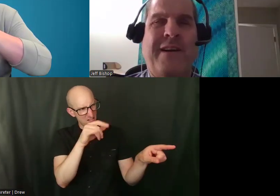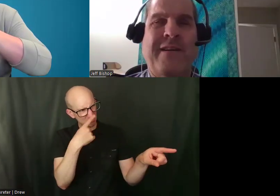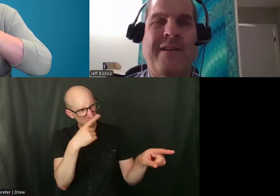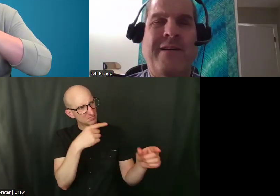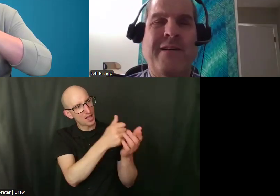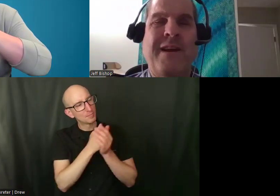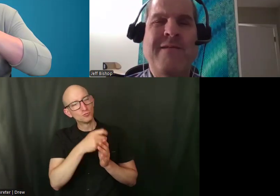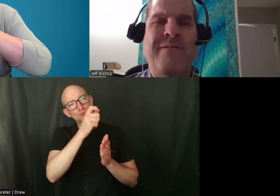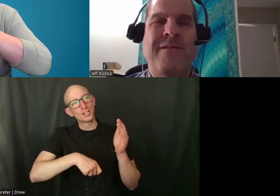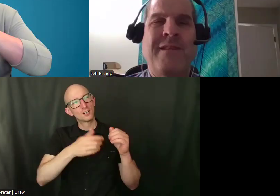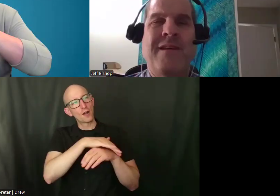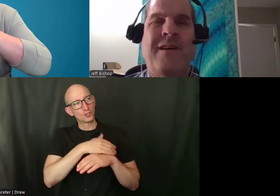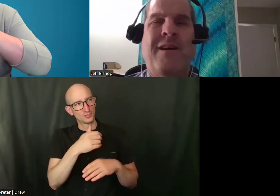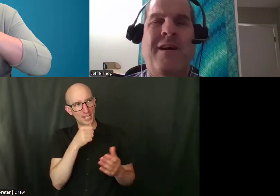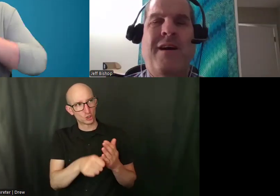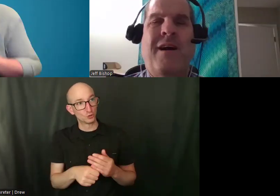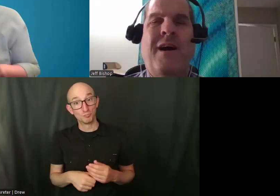cover letter. Okay.